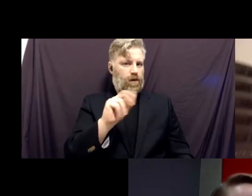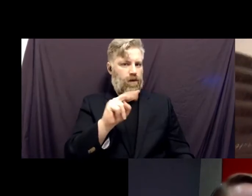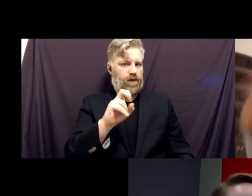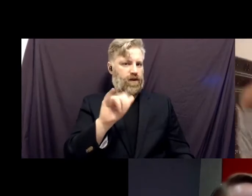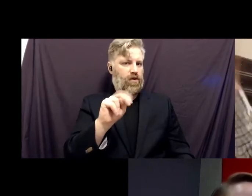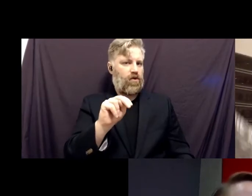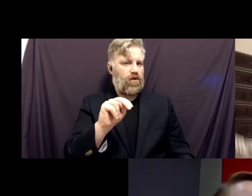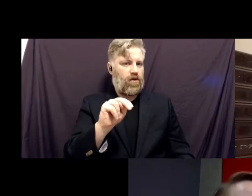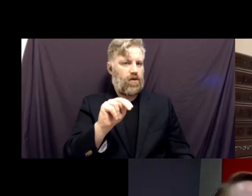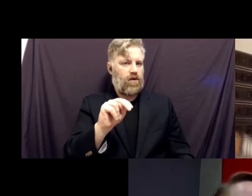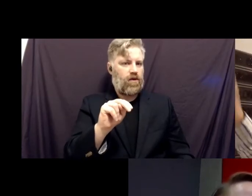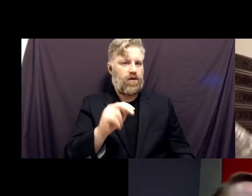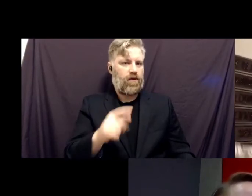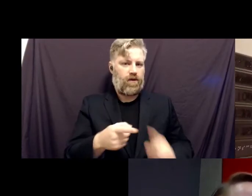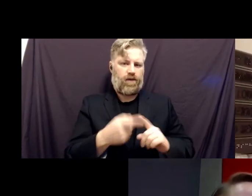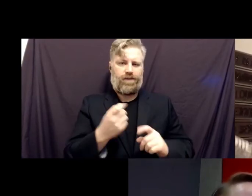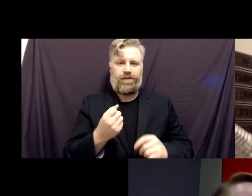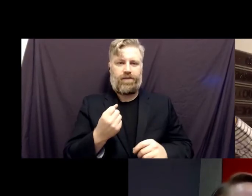from many